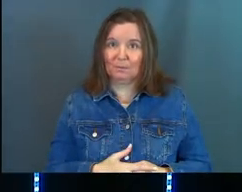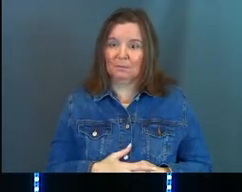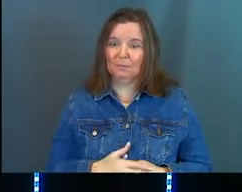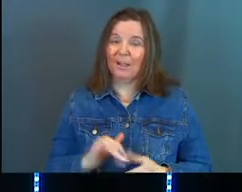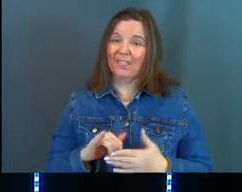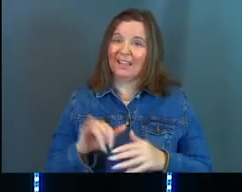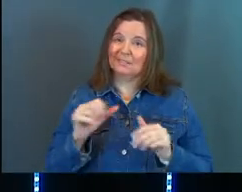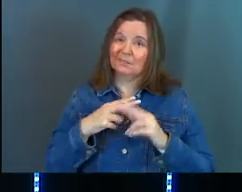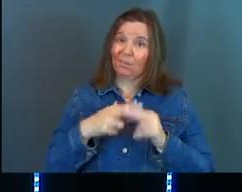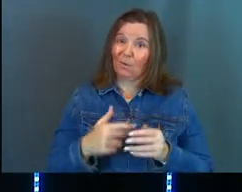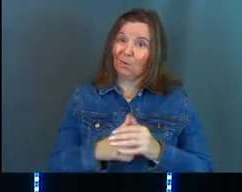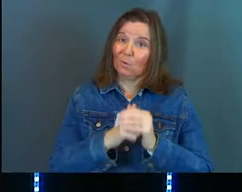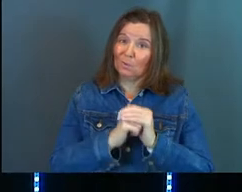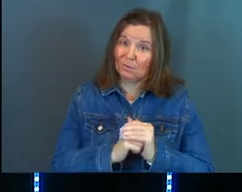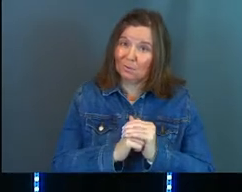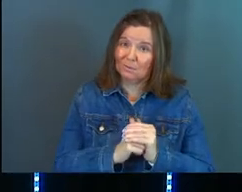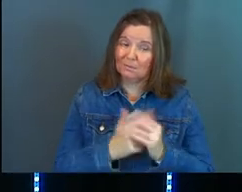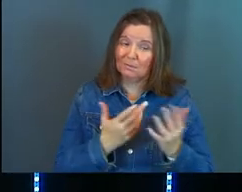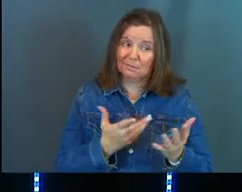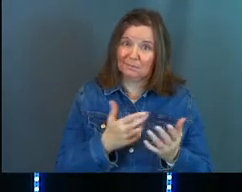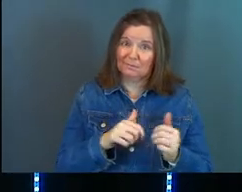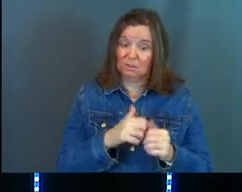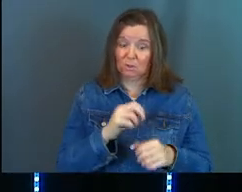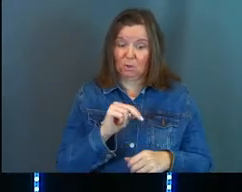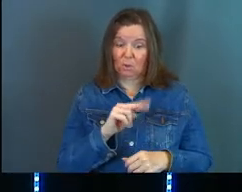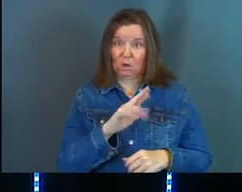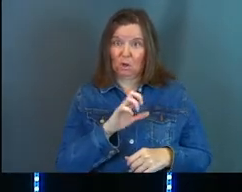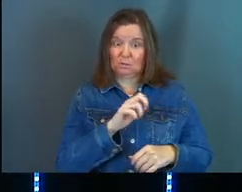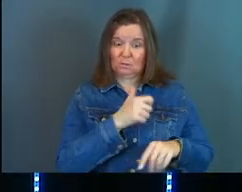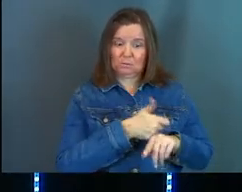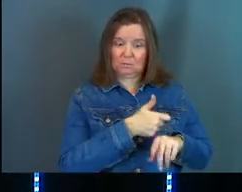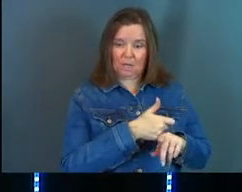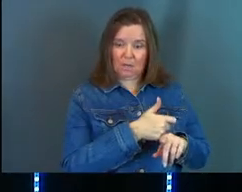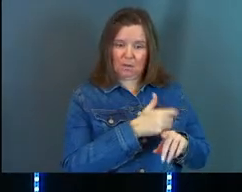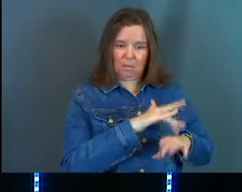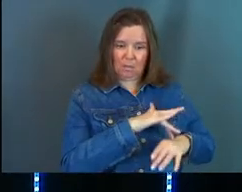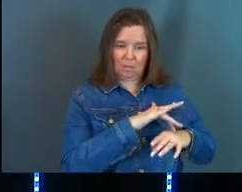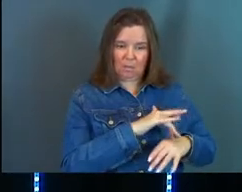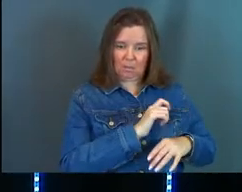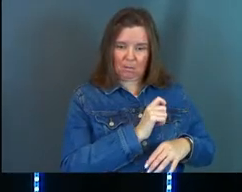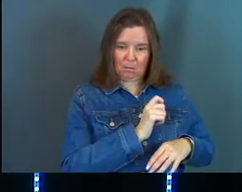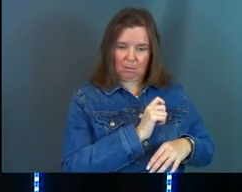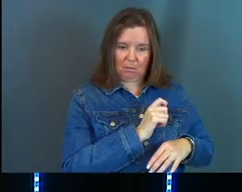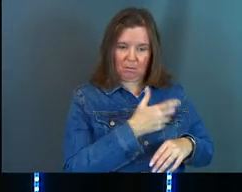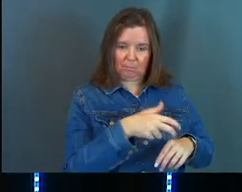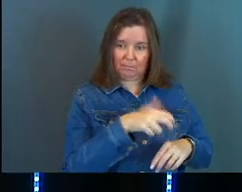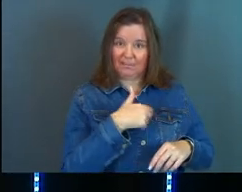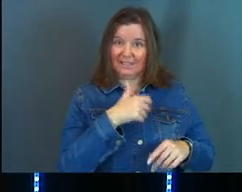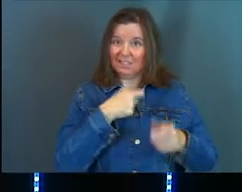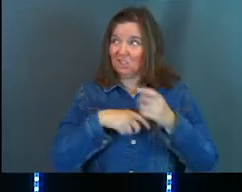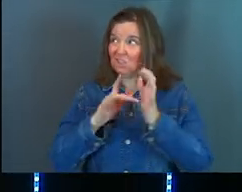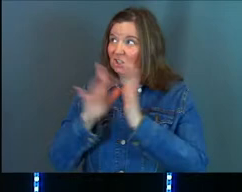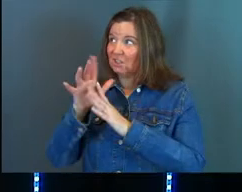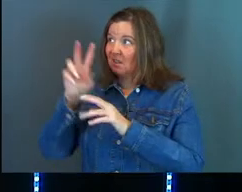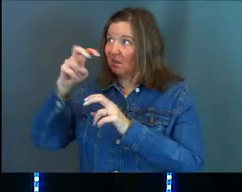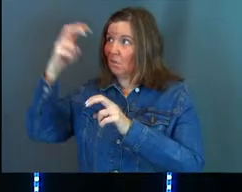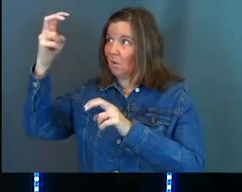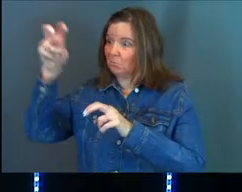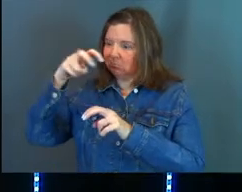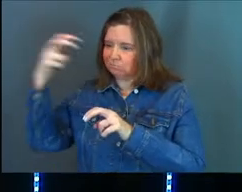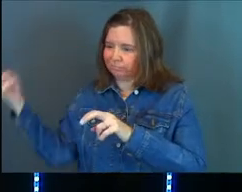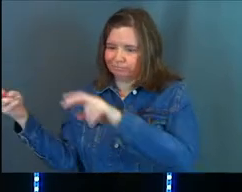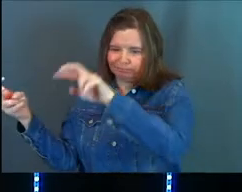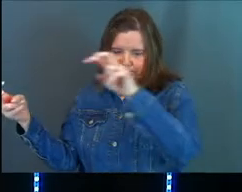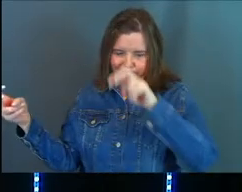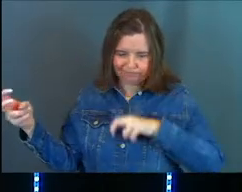That's worship. So if the narcissist puts themselves on the throne of their life instead of Jesus, the codependent